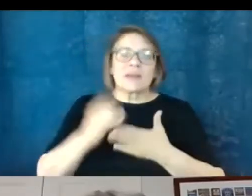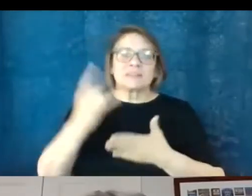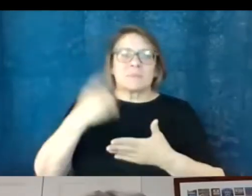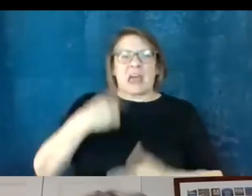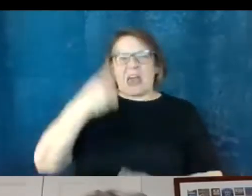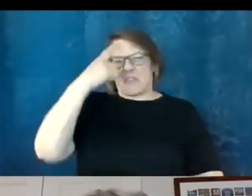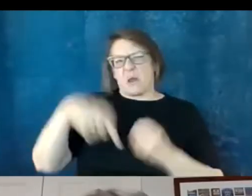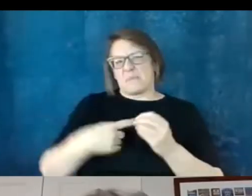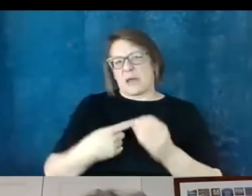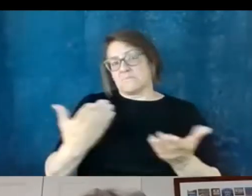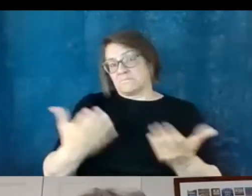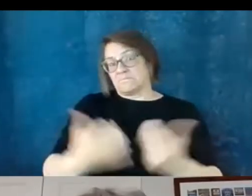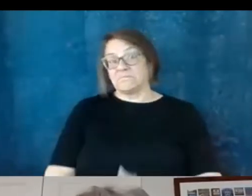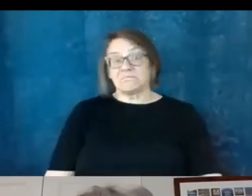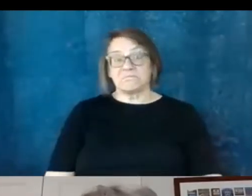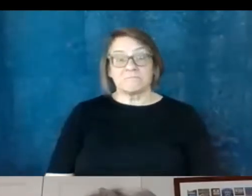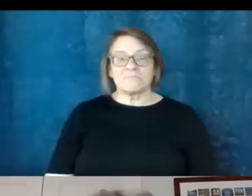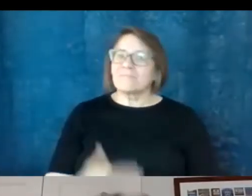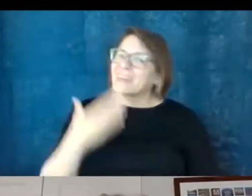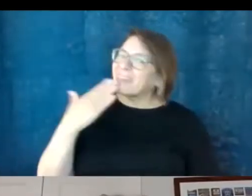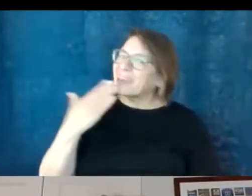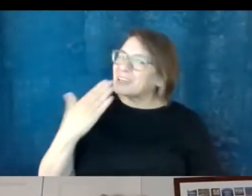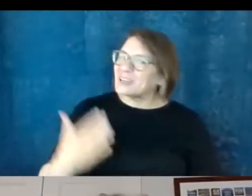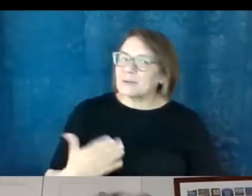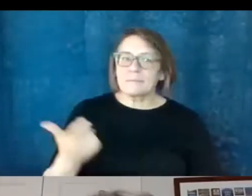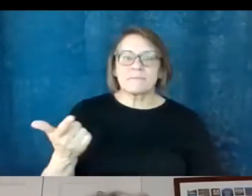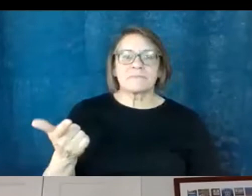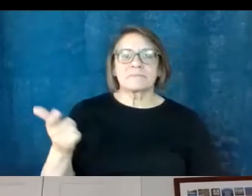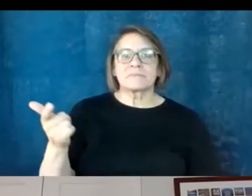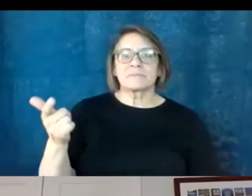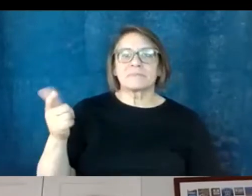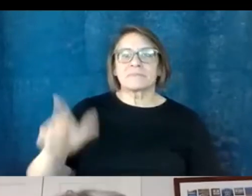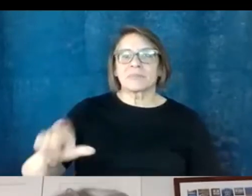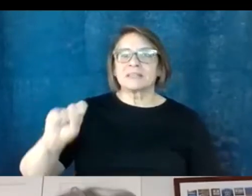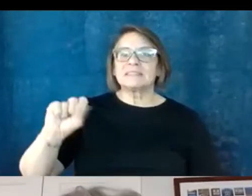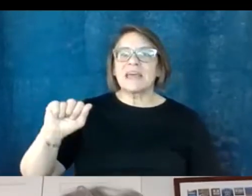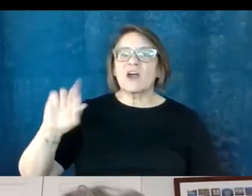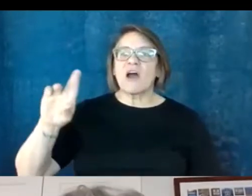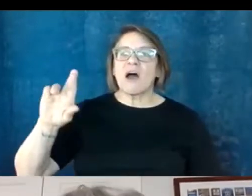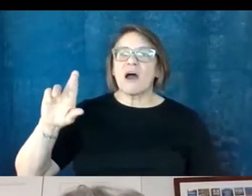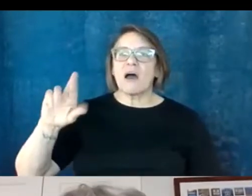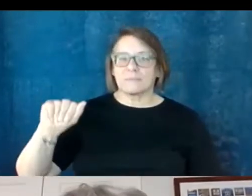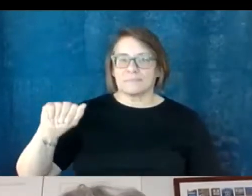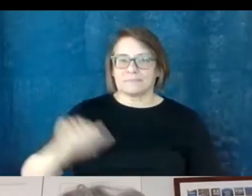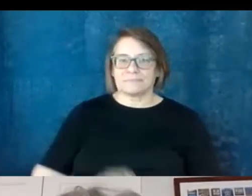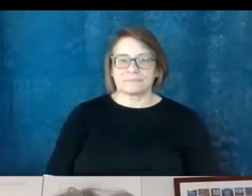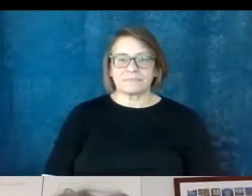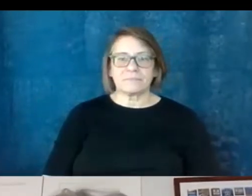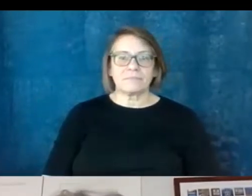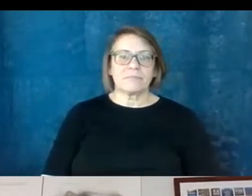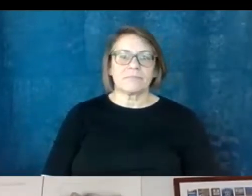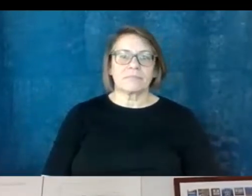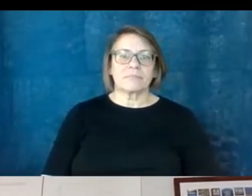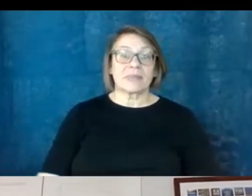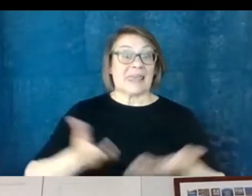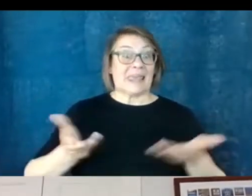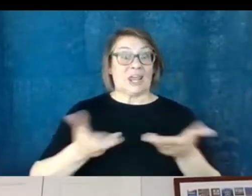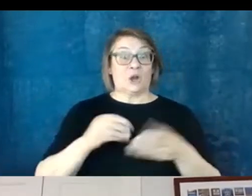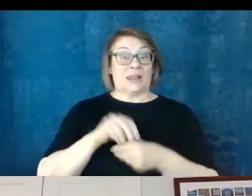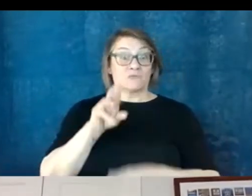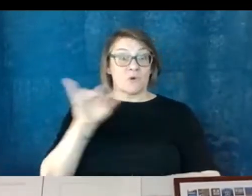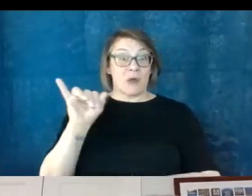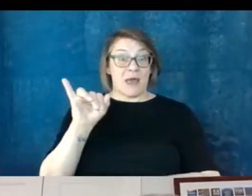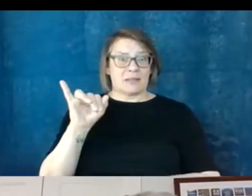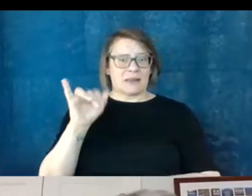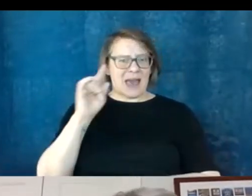about. Thank you. And on to you, Sara. So for, at least here in Rhode Island, I